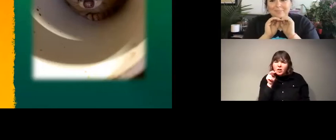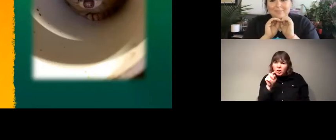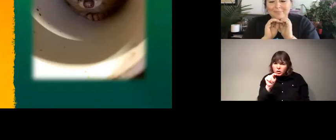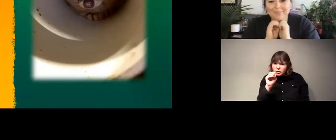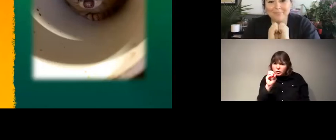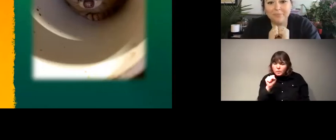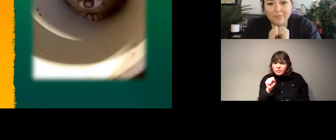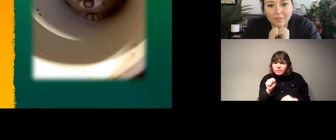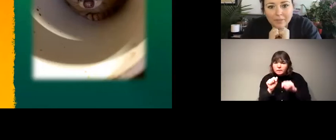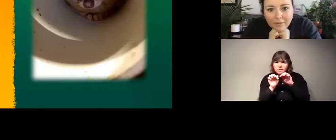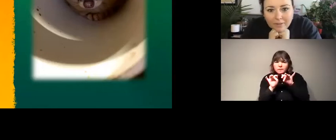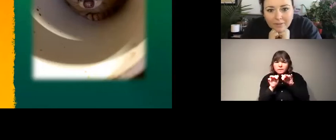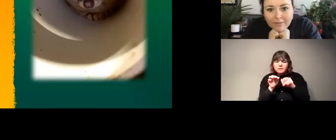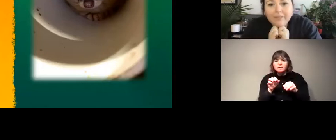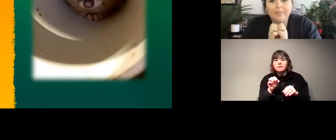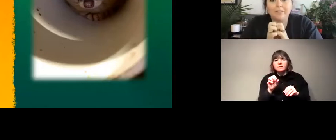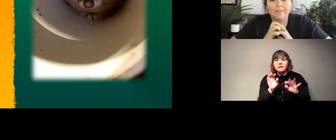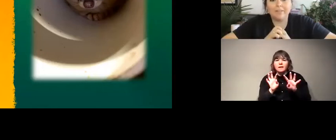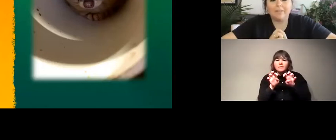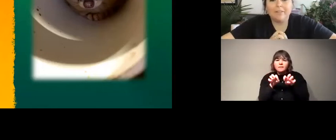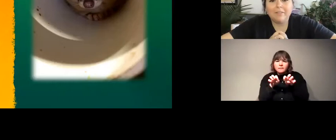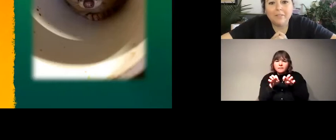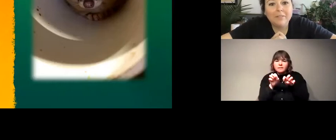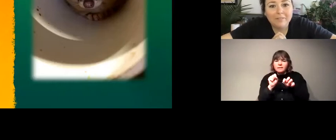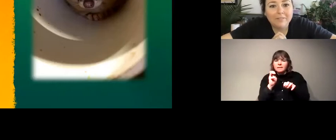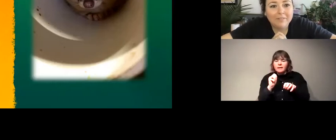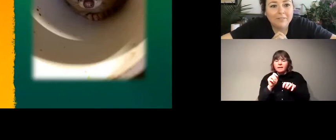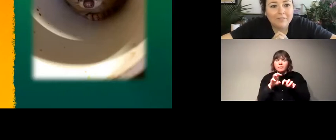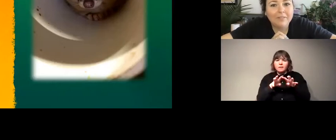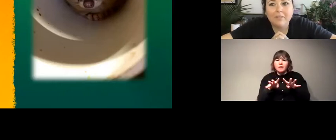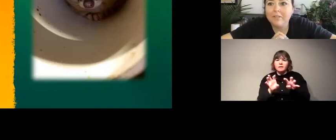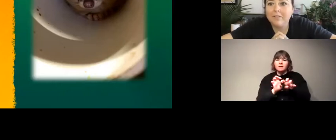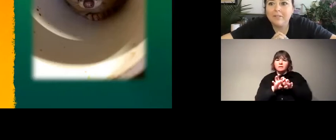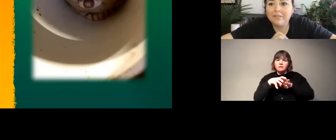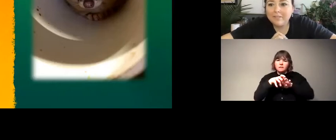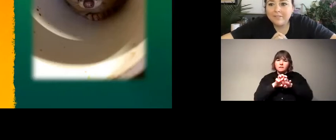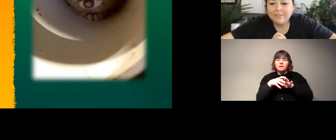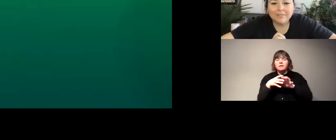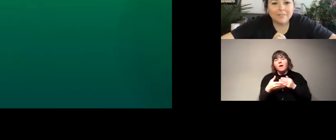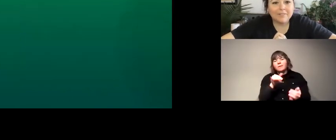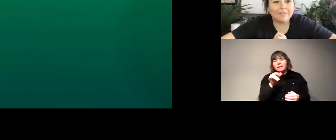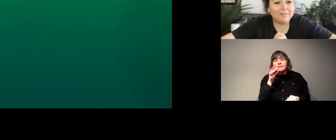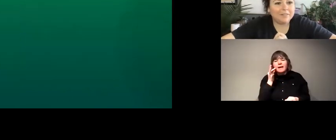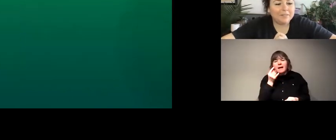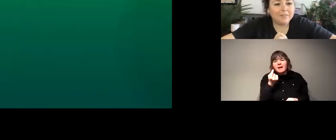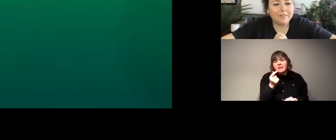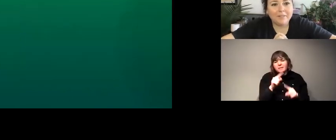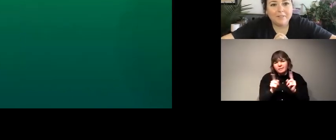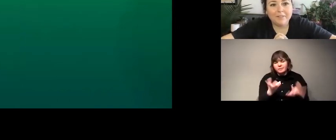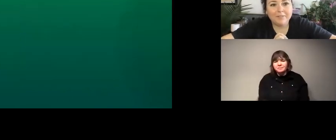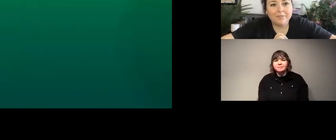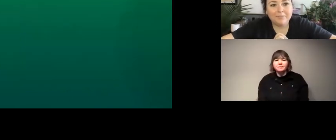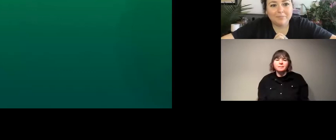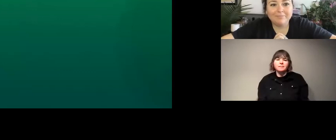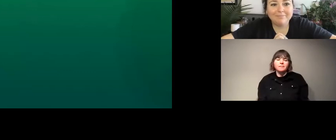has semi-recurved claws that are retractable, similar to a cat, but a little different. So, of course,